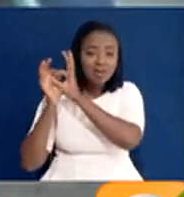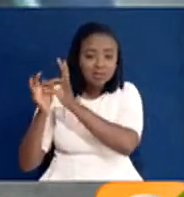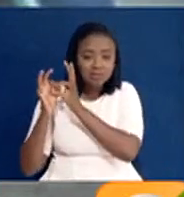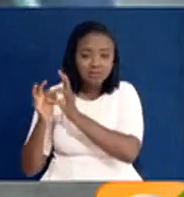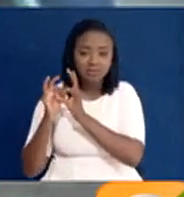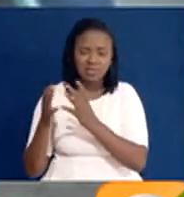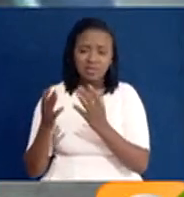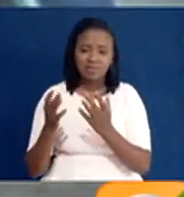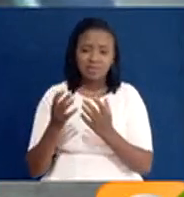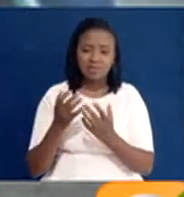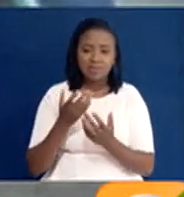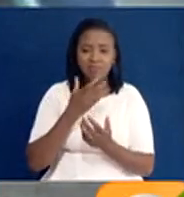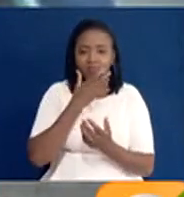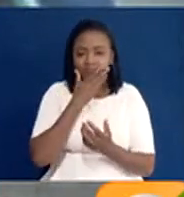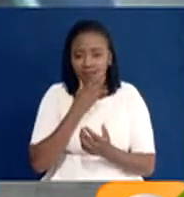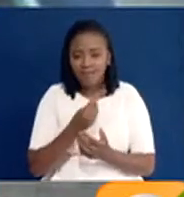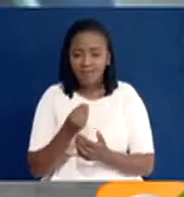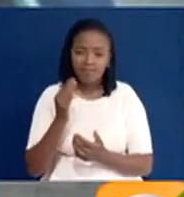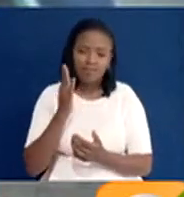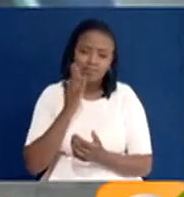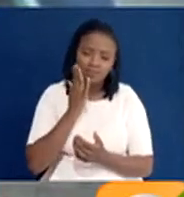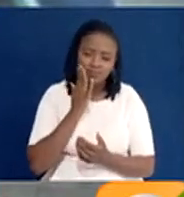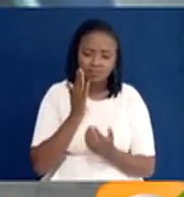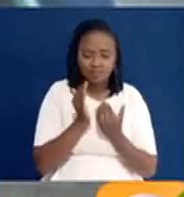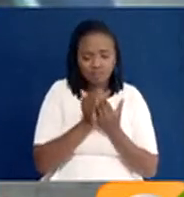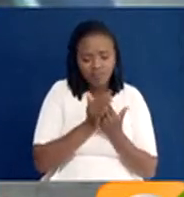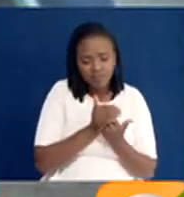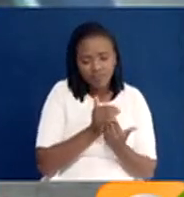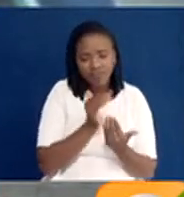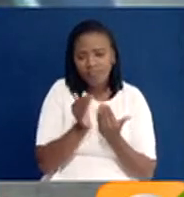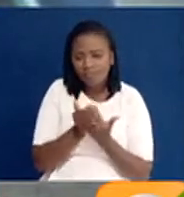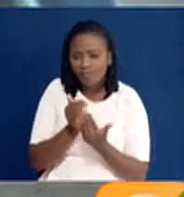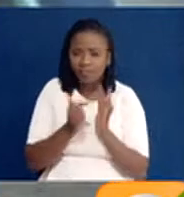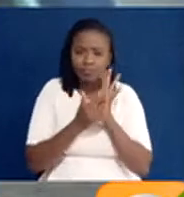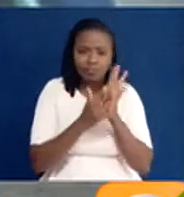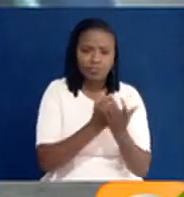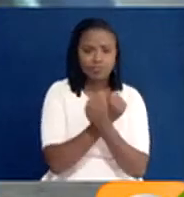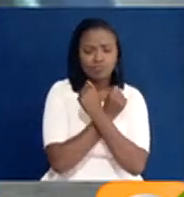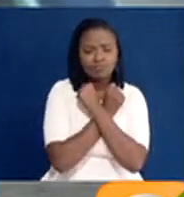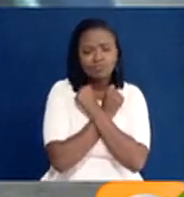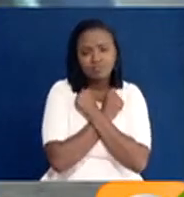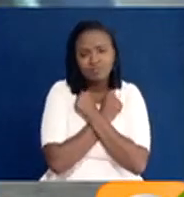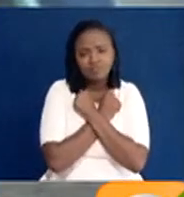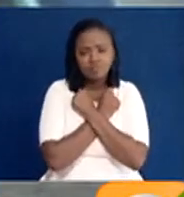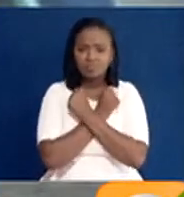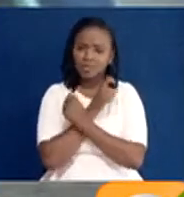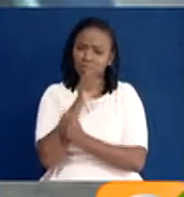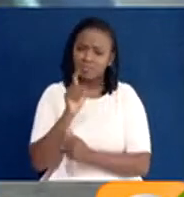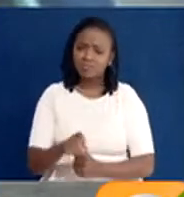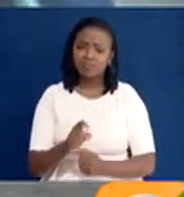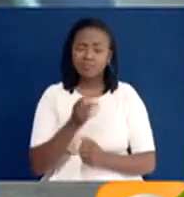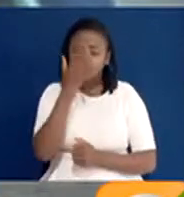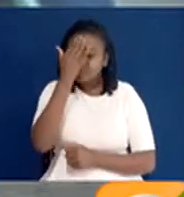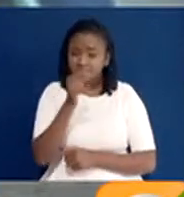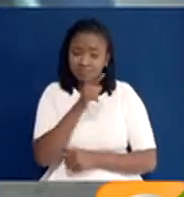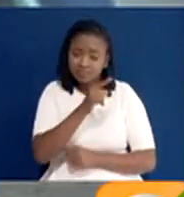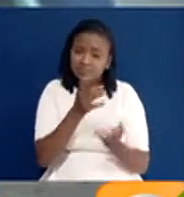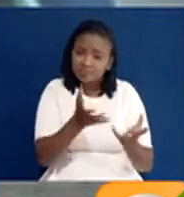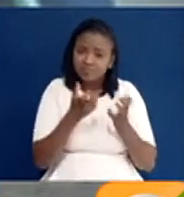The value of a parent, the respect we should show, the love and care that we should give, especially when they need us the